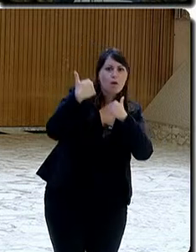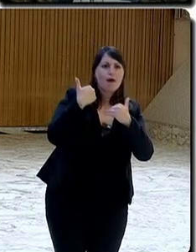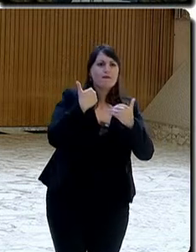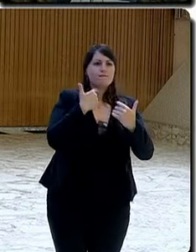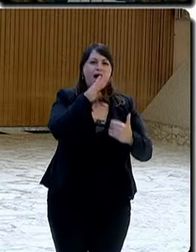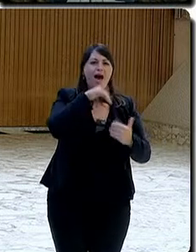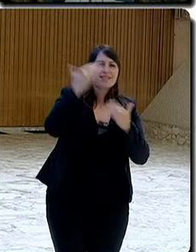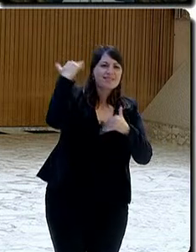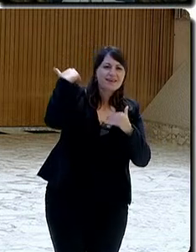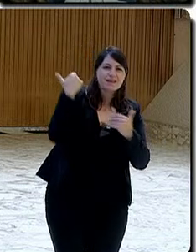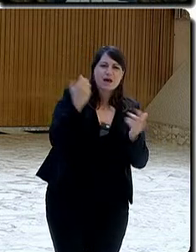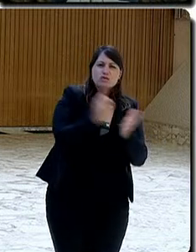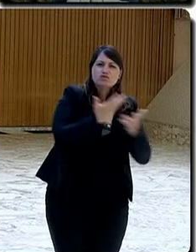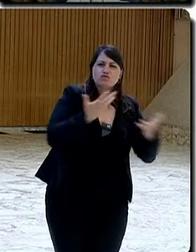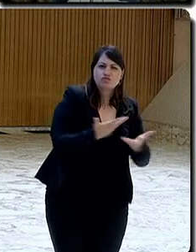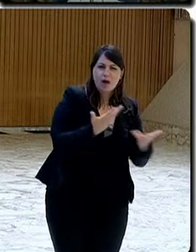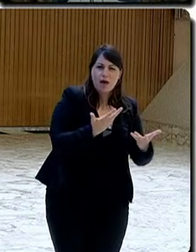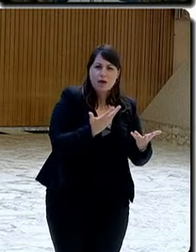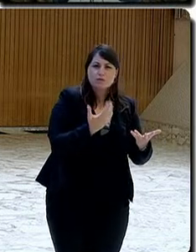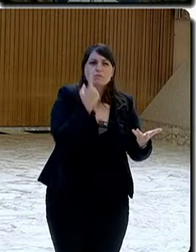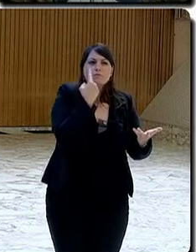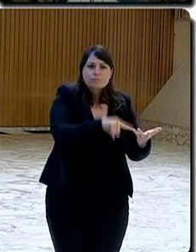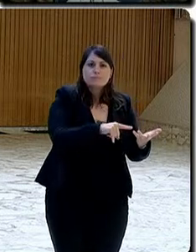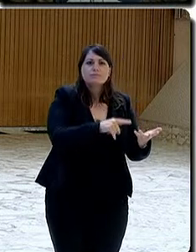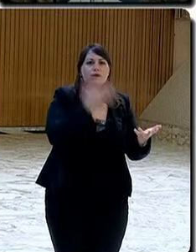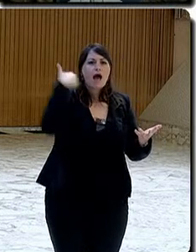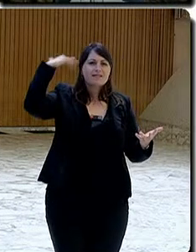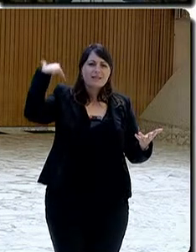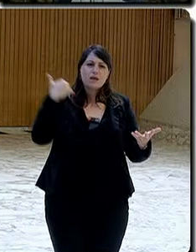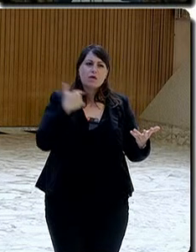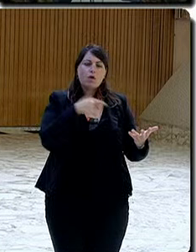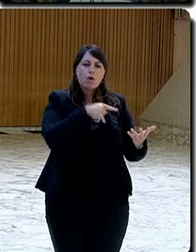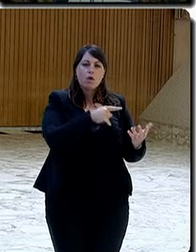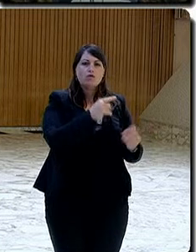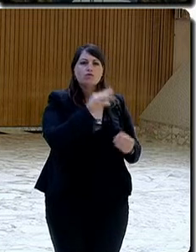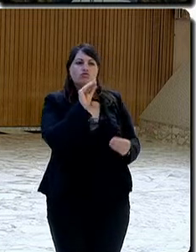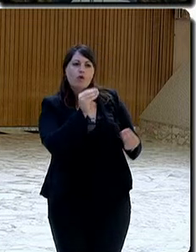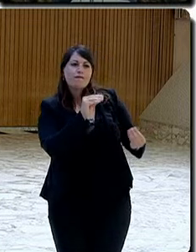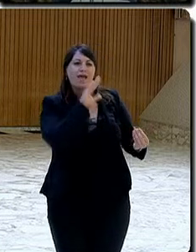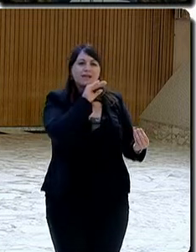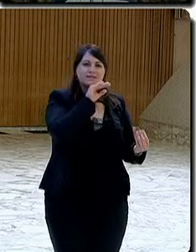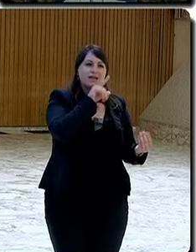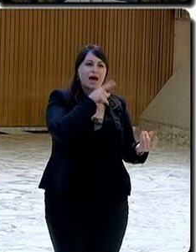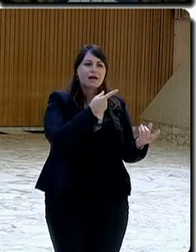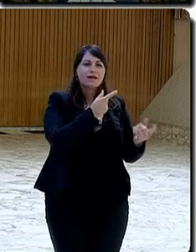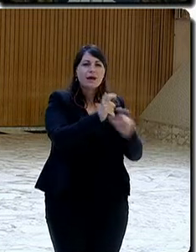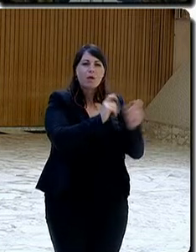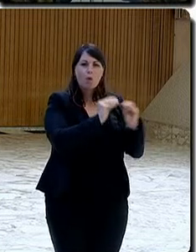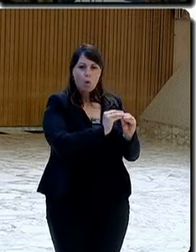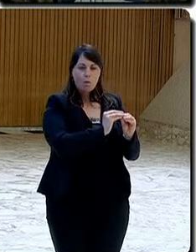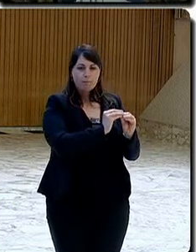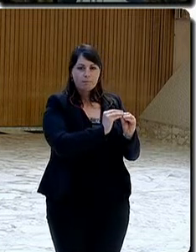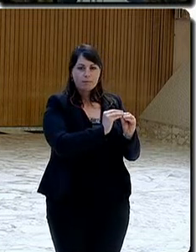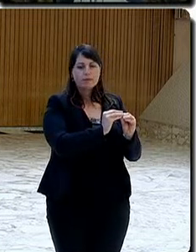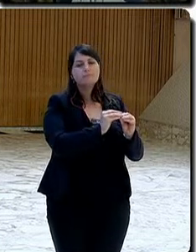Looking for inspiration, I decided to read the Bible, being Catholic. I had never read the